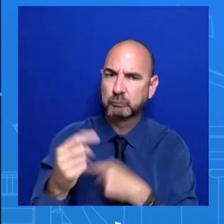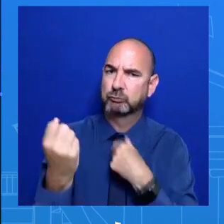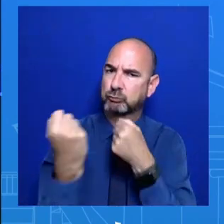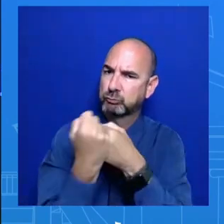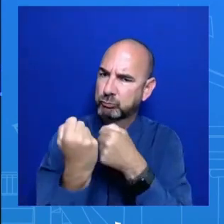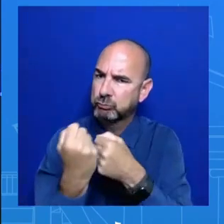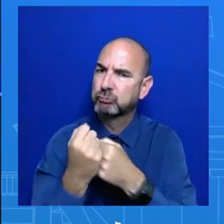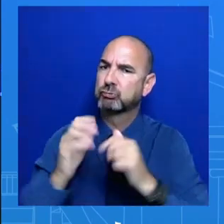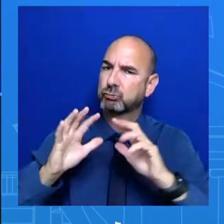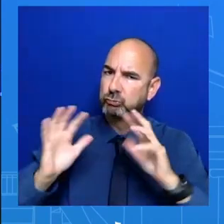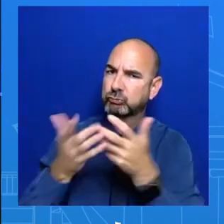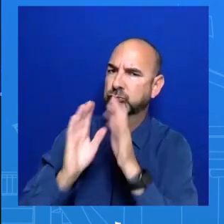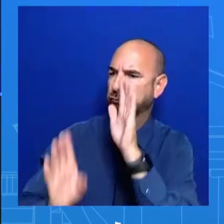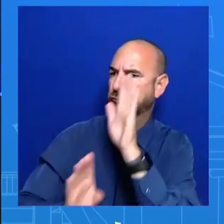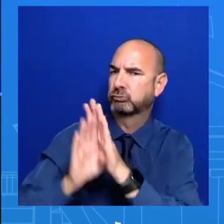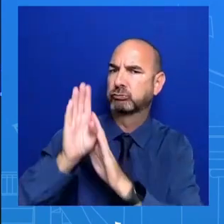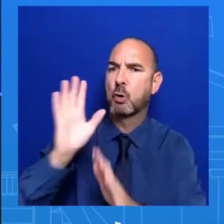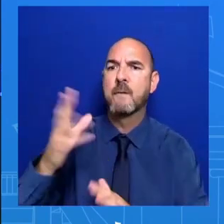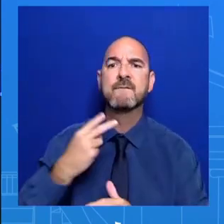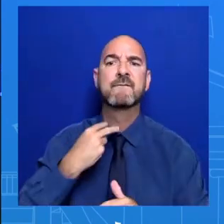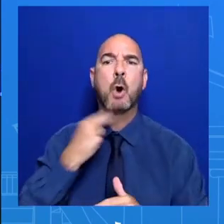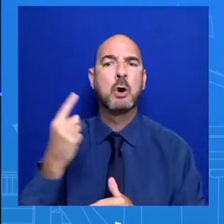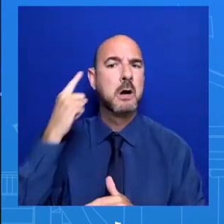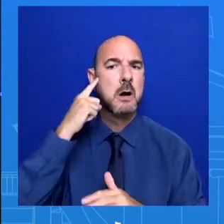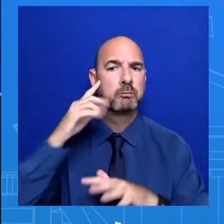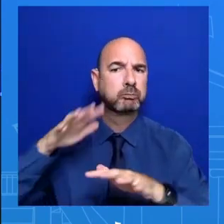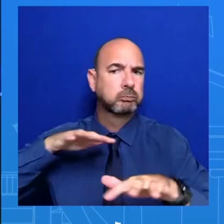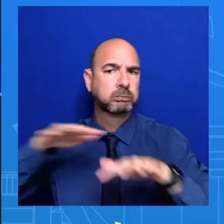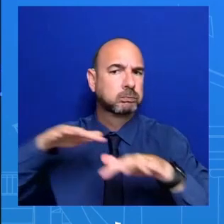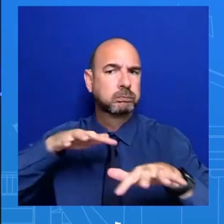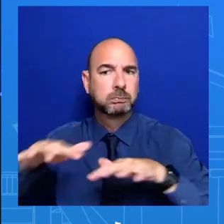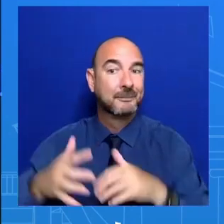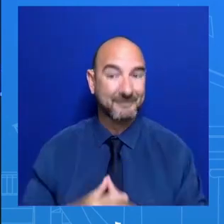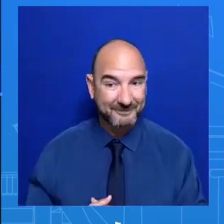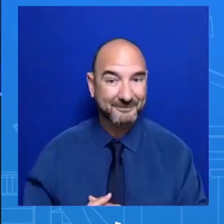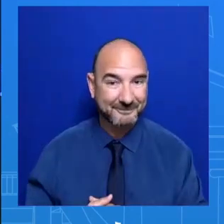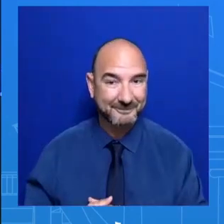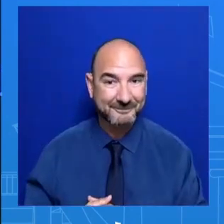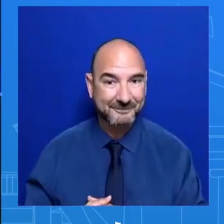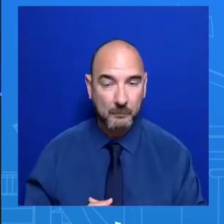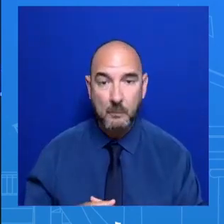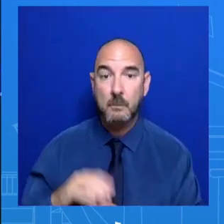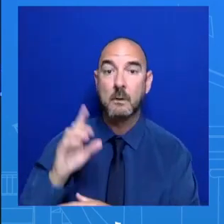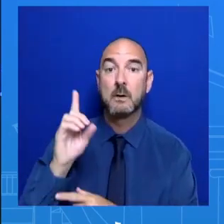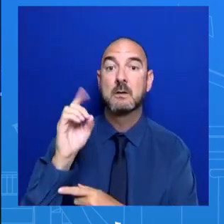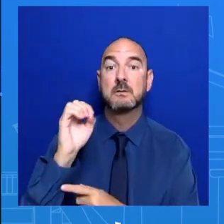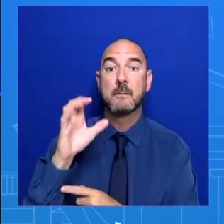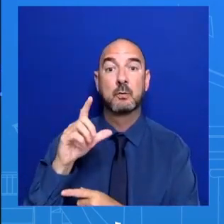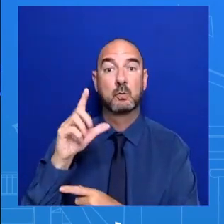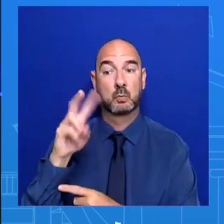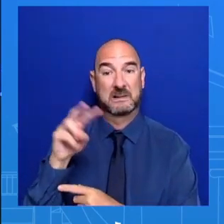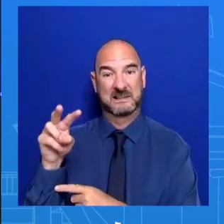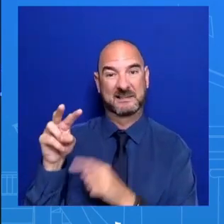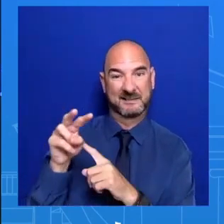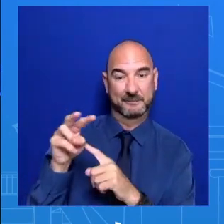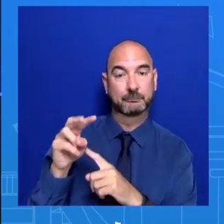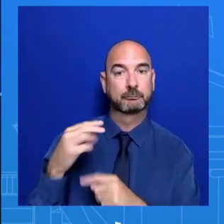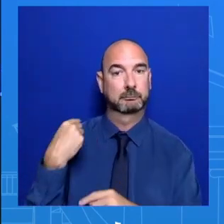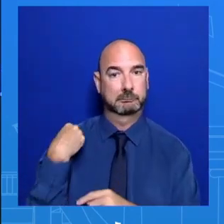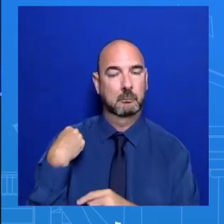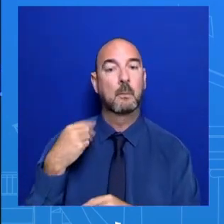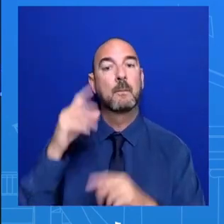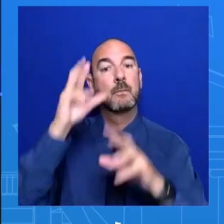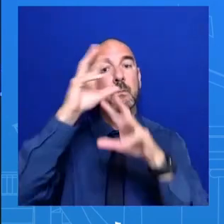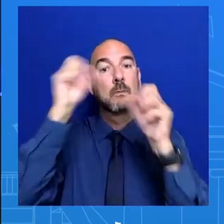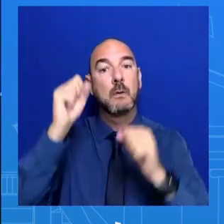and global problem solving. In December of 2022, the President hosted leaders from across the African continent for the U.S.-Africa